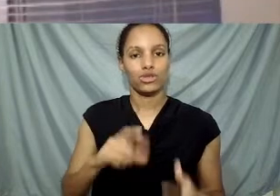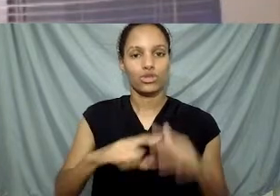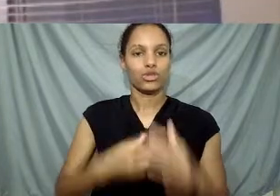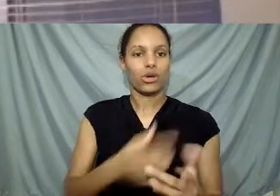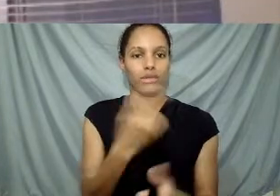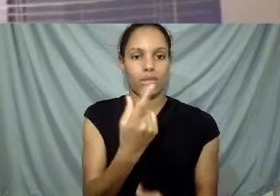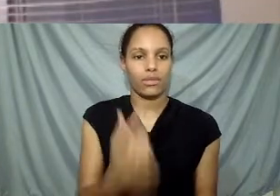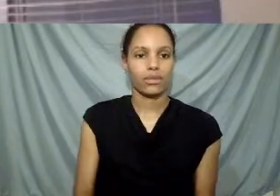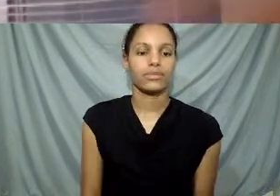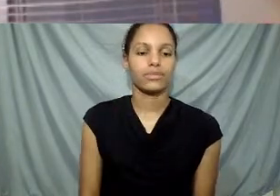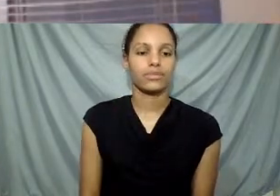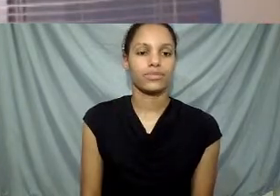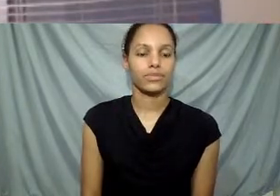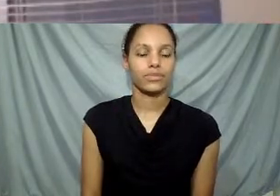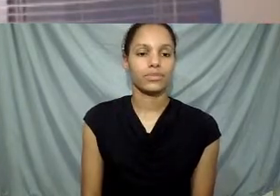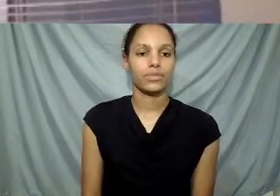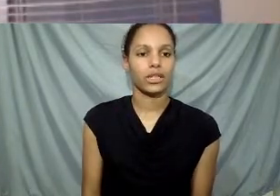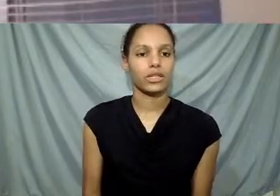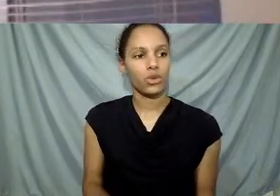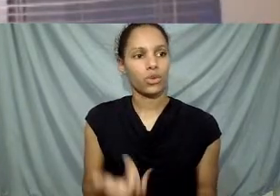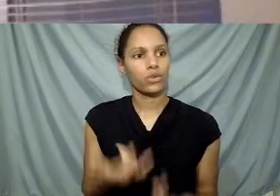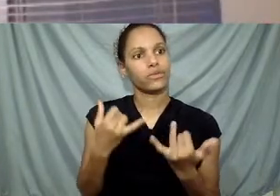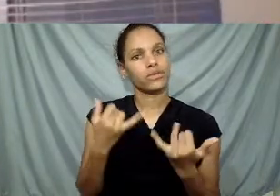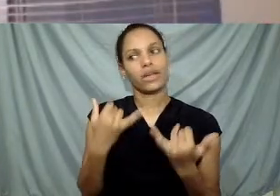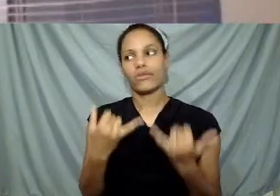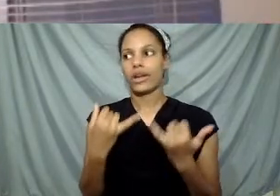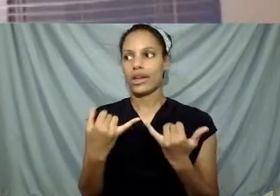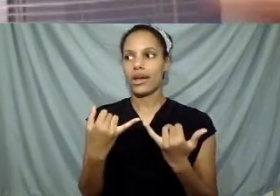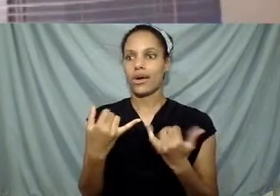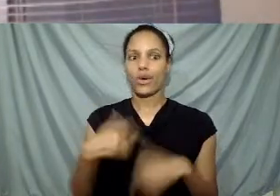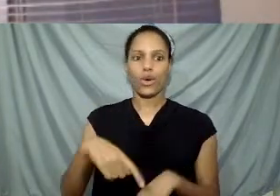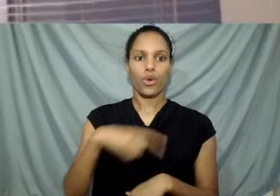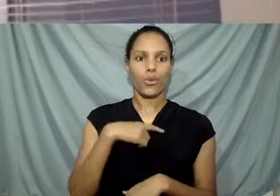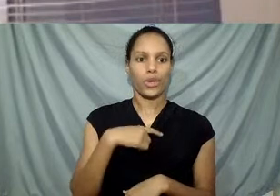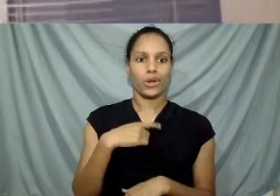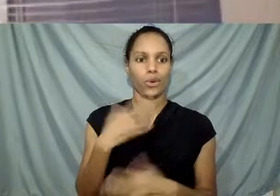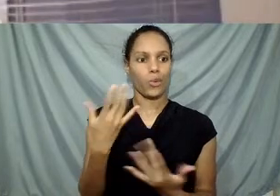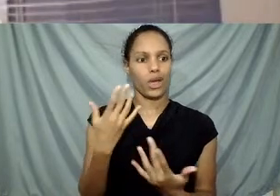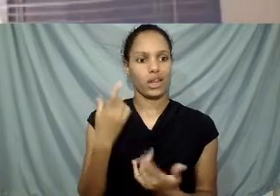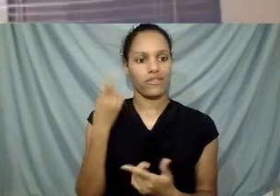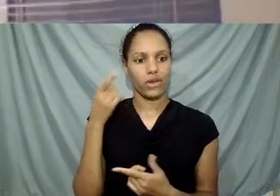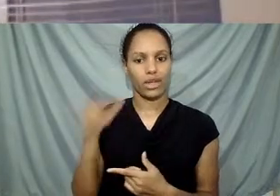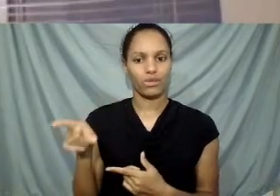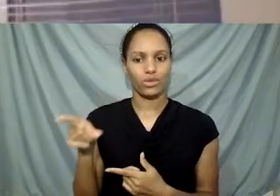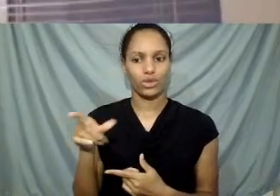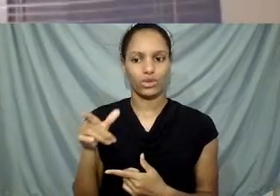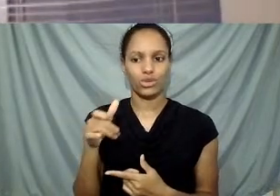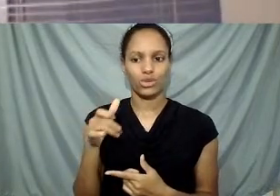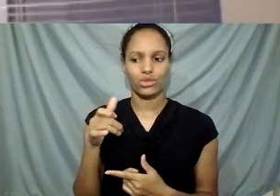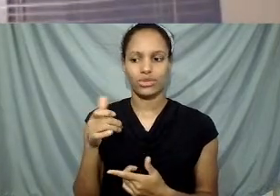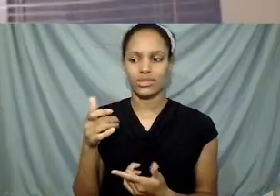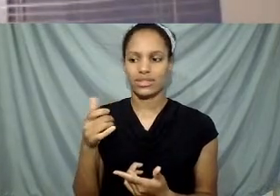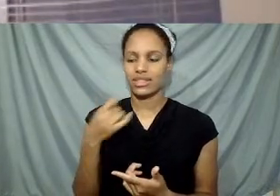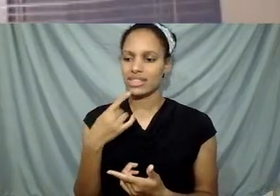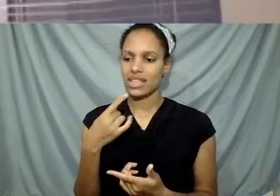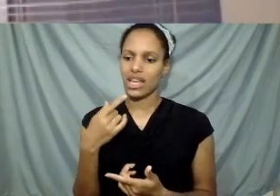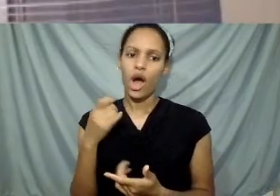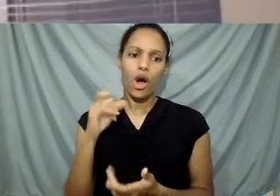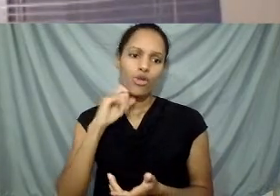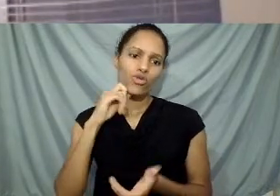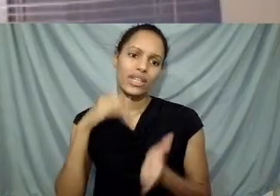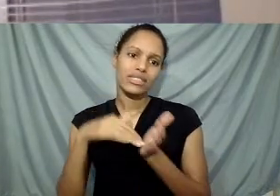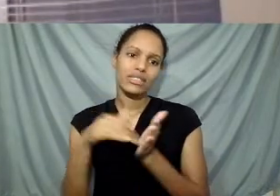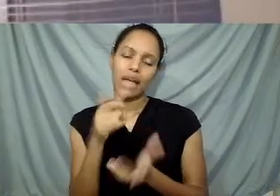sit and even like right now, we're waiting for him to denounce racism. Why do I need Donald Trump to denounce